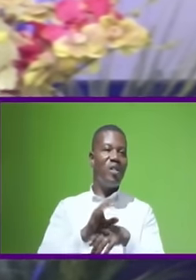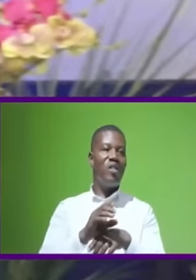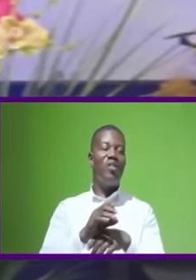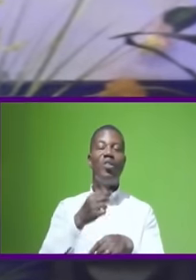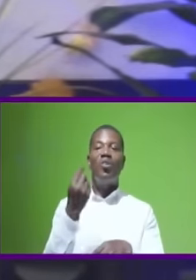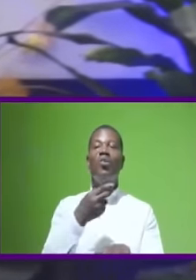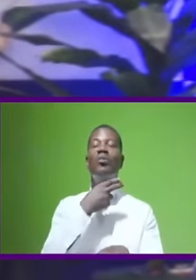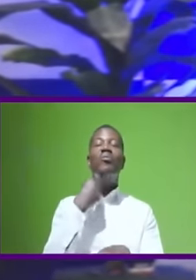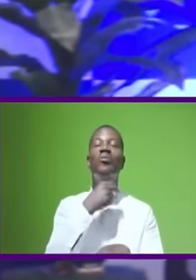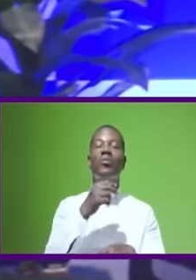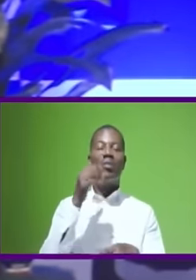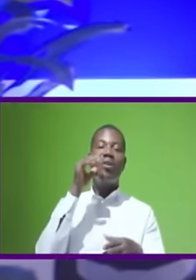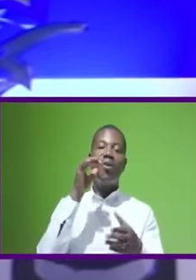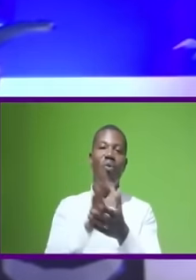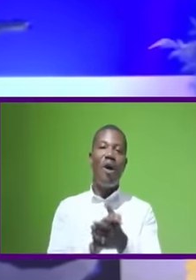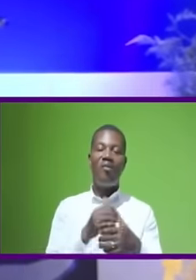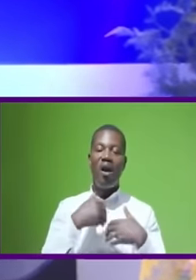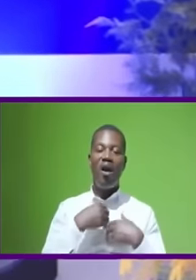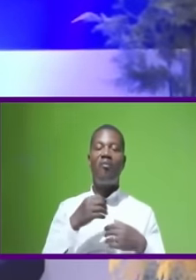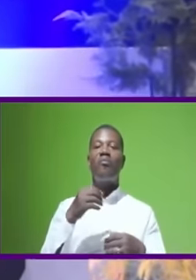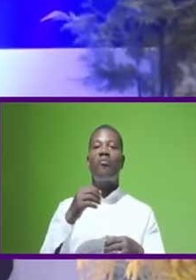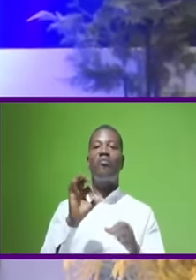So it